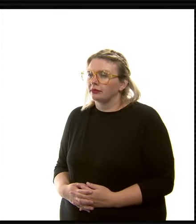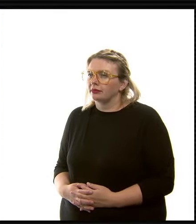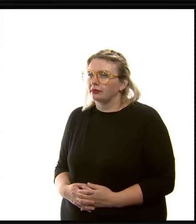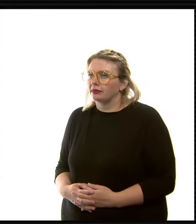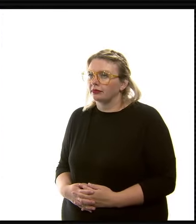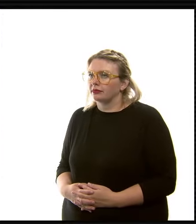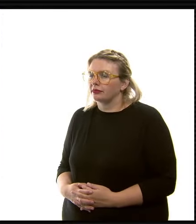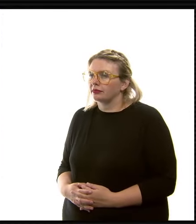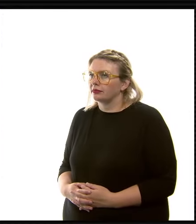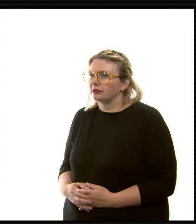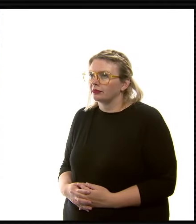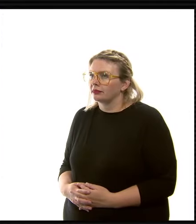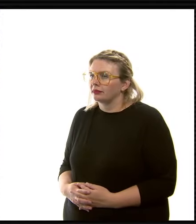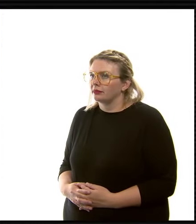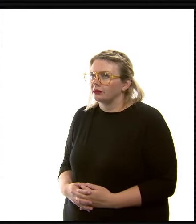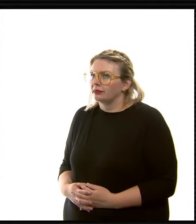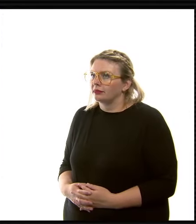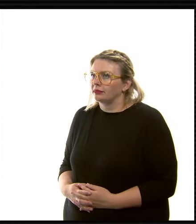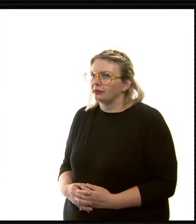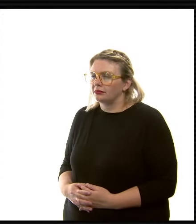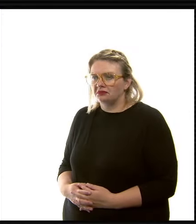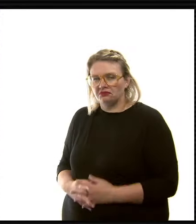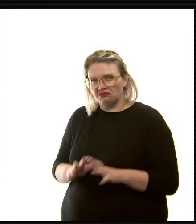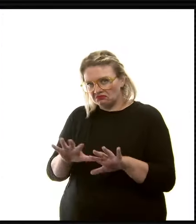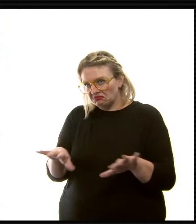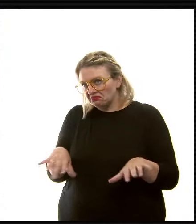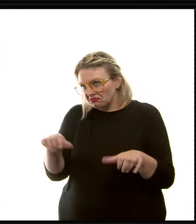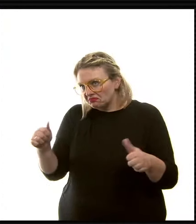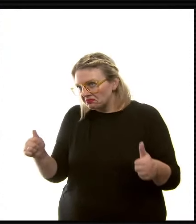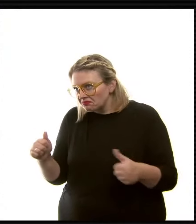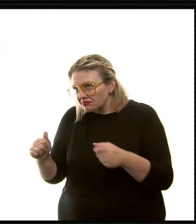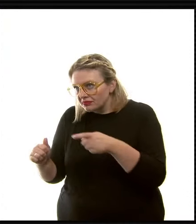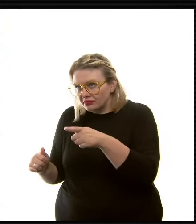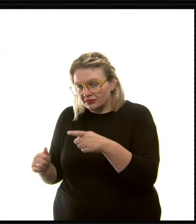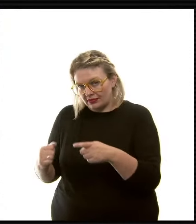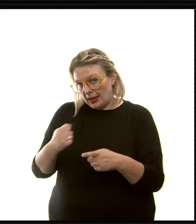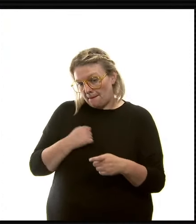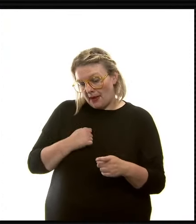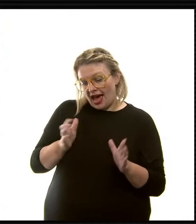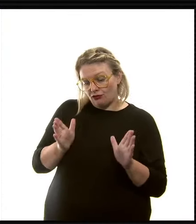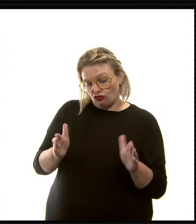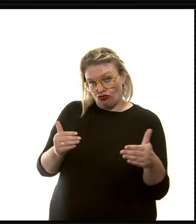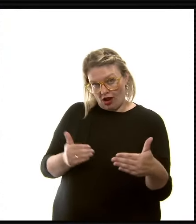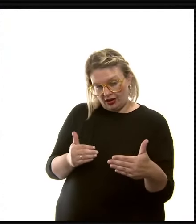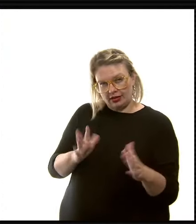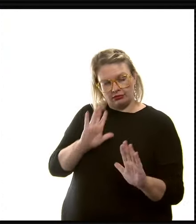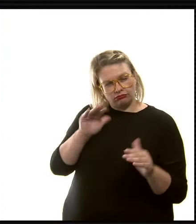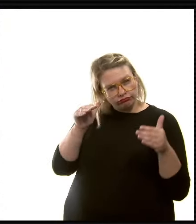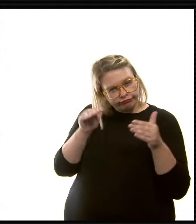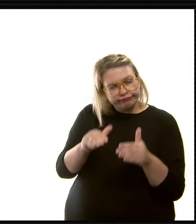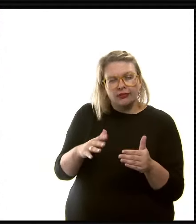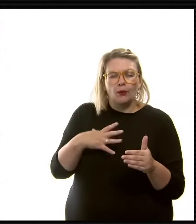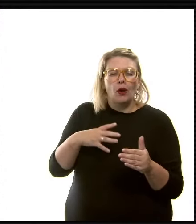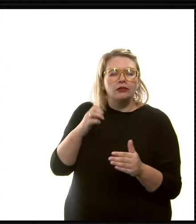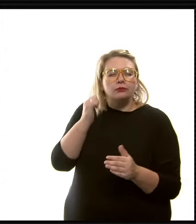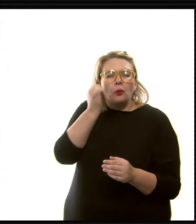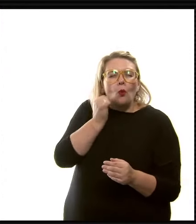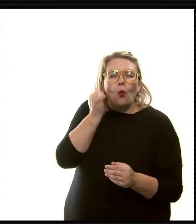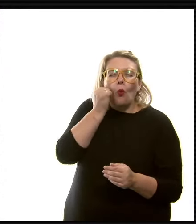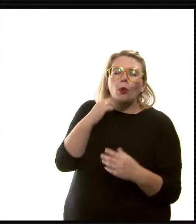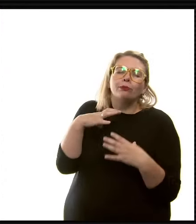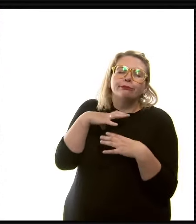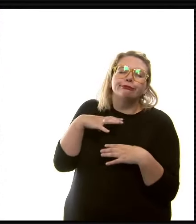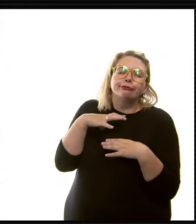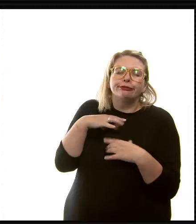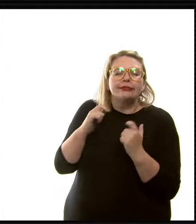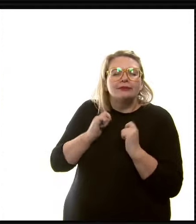So now, my Lego build is just about done. It's wonderful. My trunk, I feel it would be all about creating coziness, a cute,